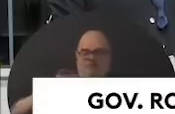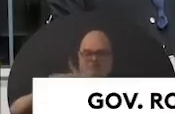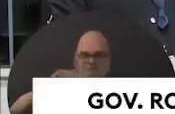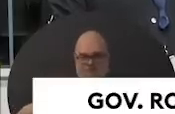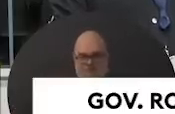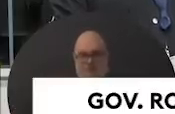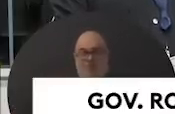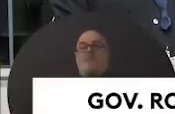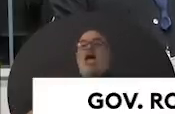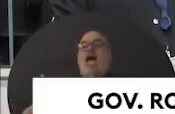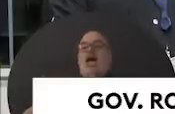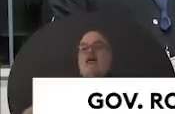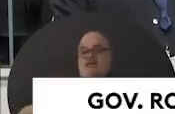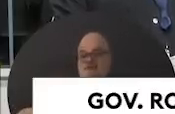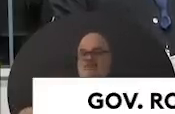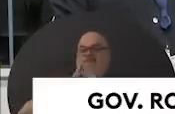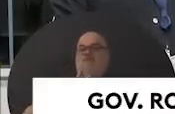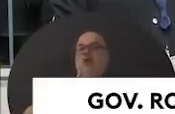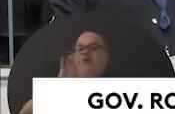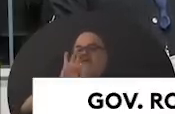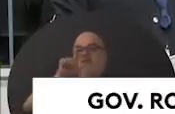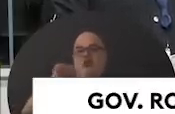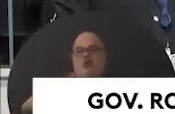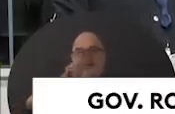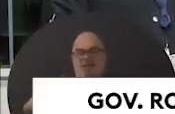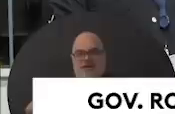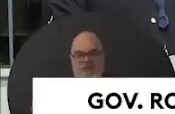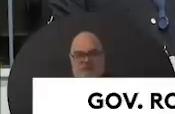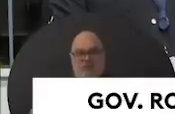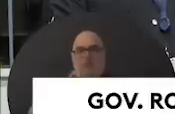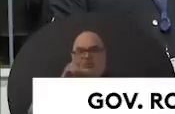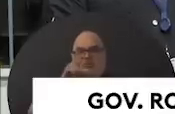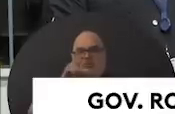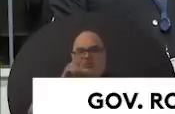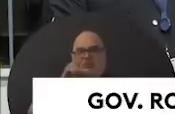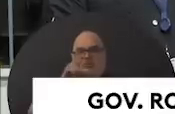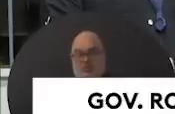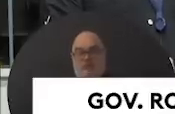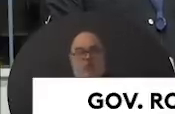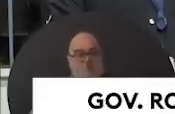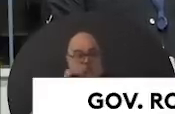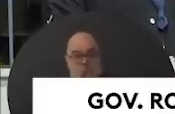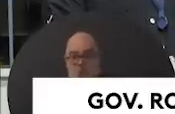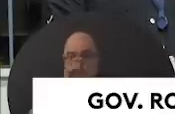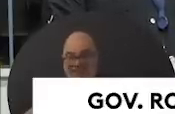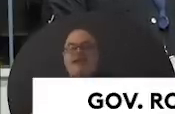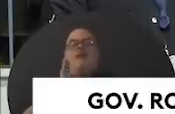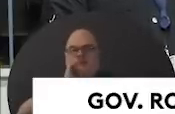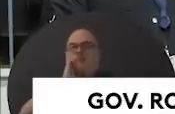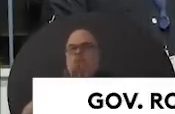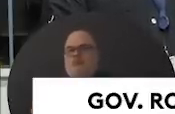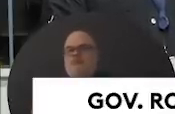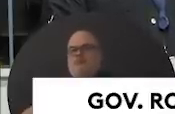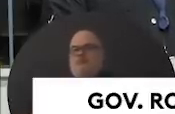Florida National Guard. They are activating 2,500 guardsmen at the moment, and if we could do more, and our state EOC